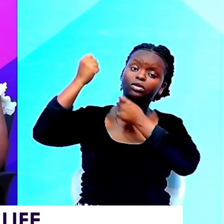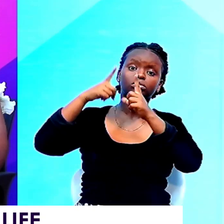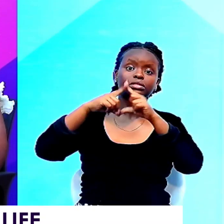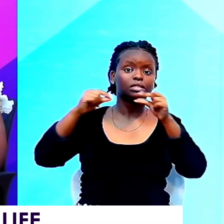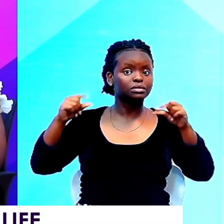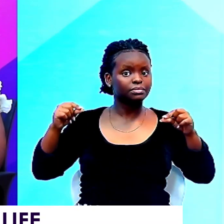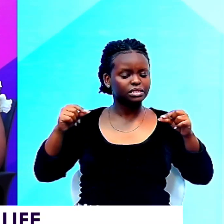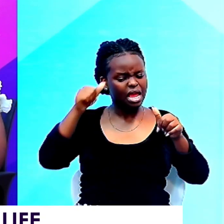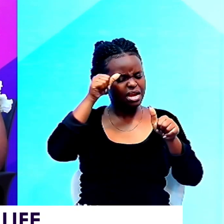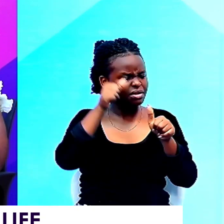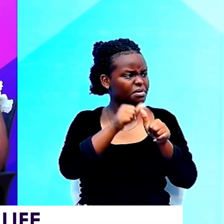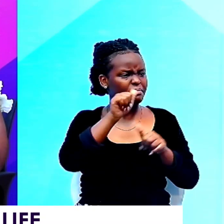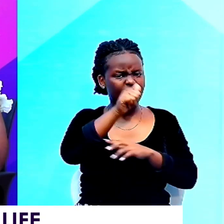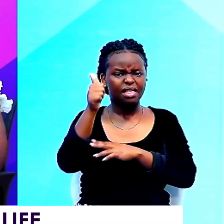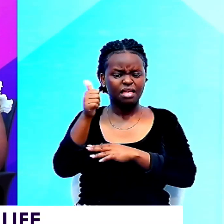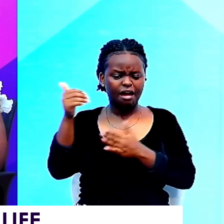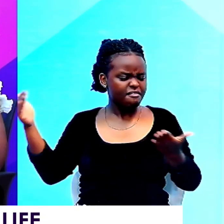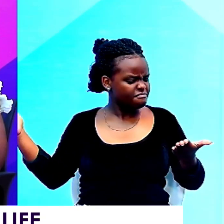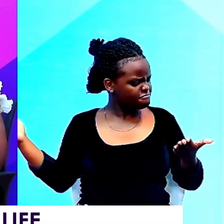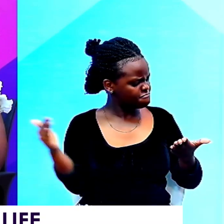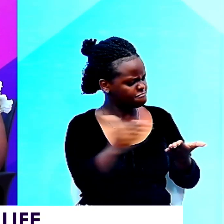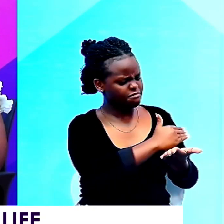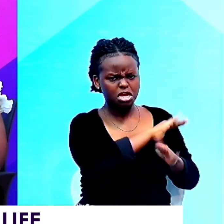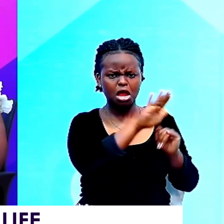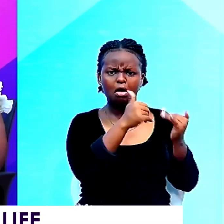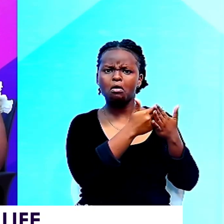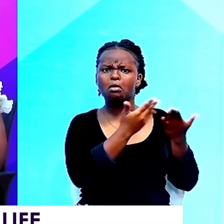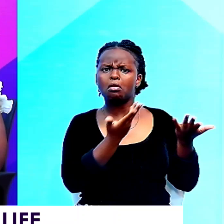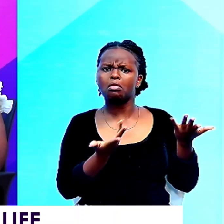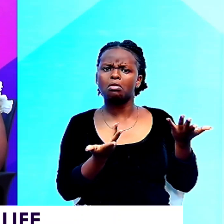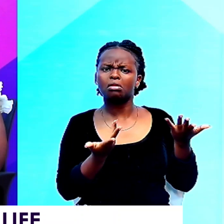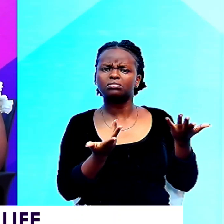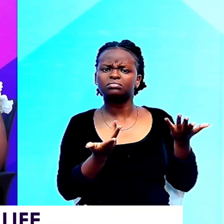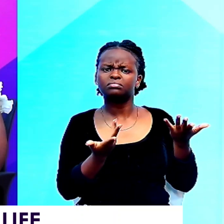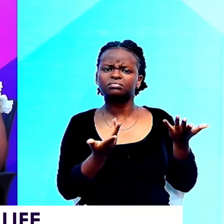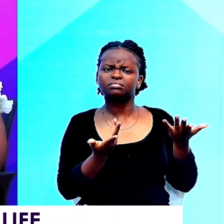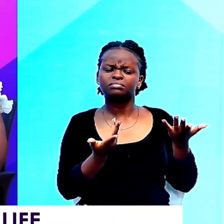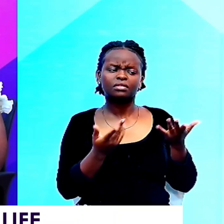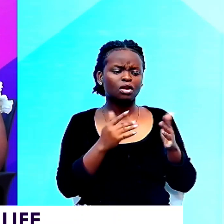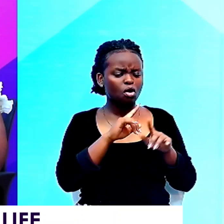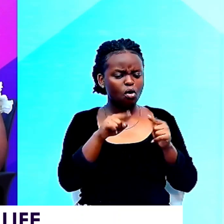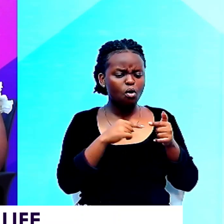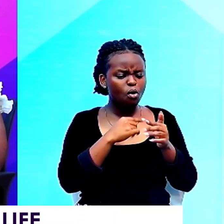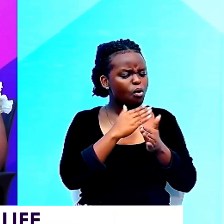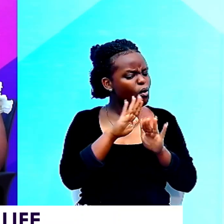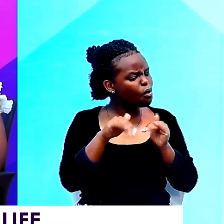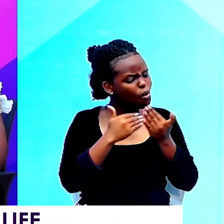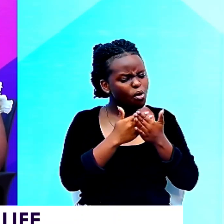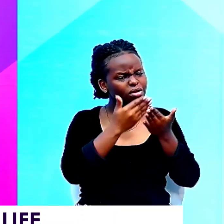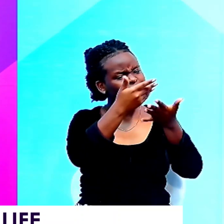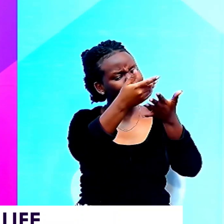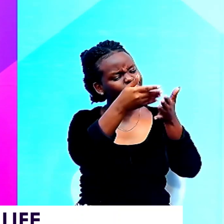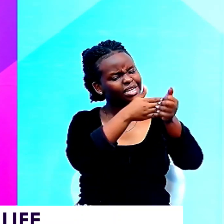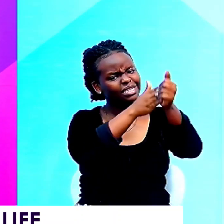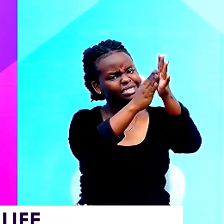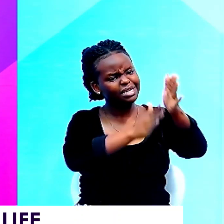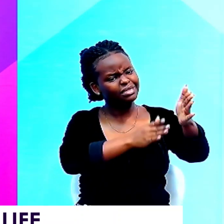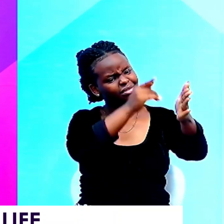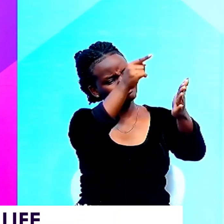one. Fagia wote. It's like, let all these leaders